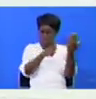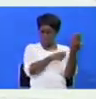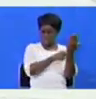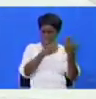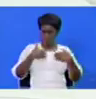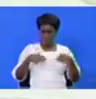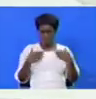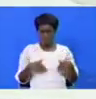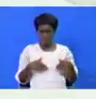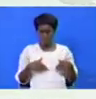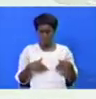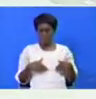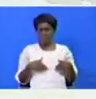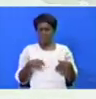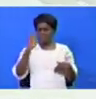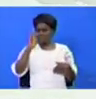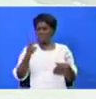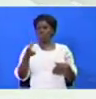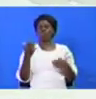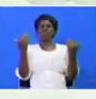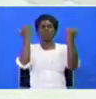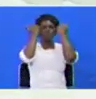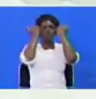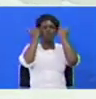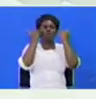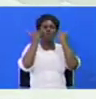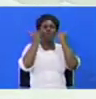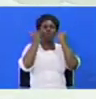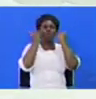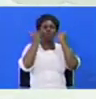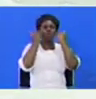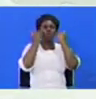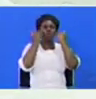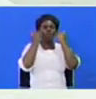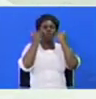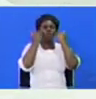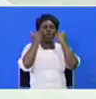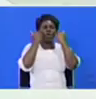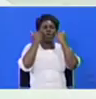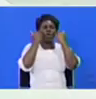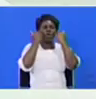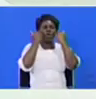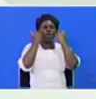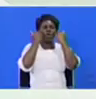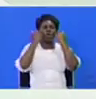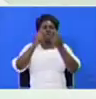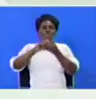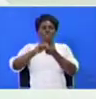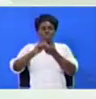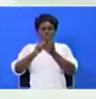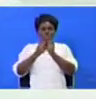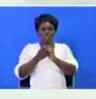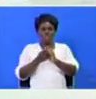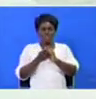then character assassination, see you in court. Okay, well, people, listen. We are changing this panel and we're having